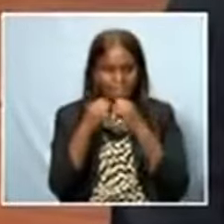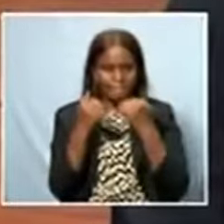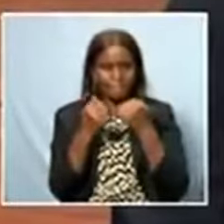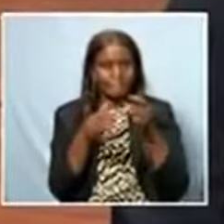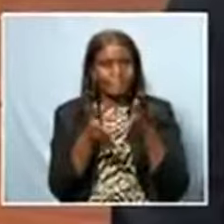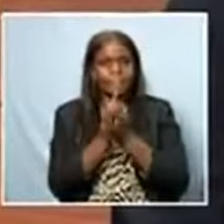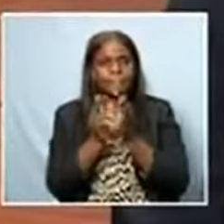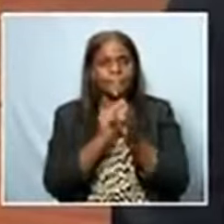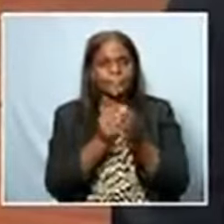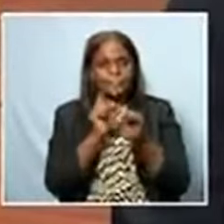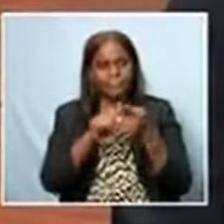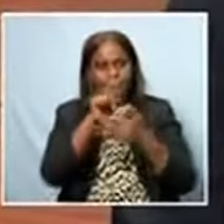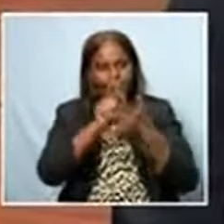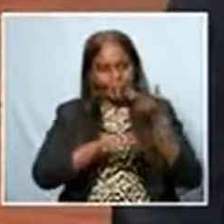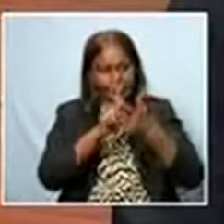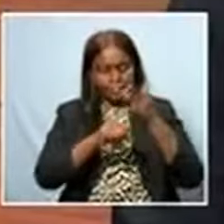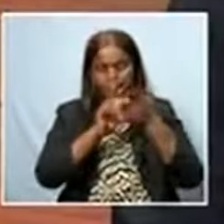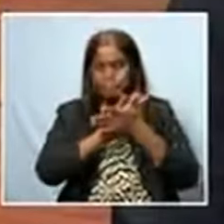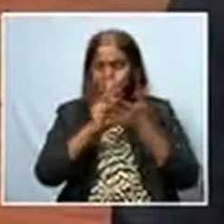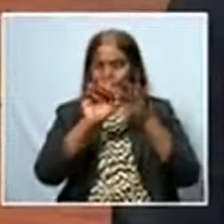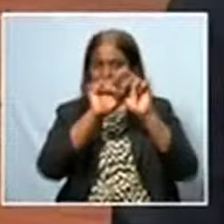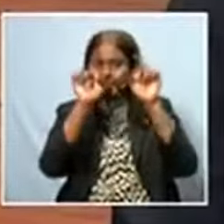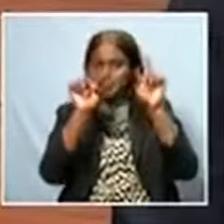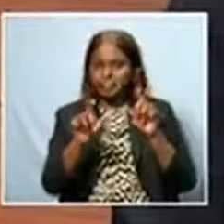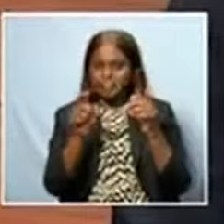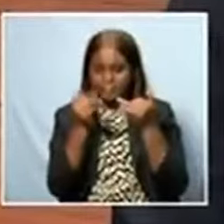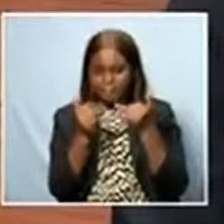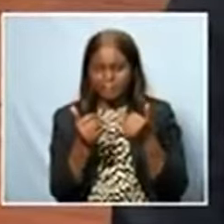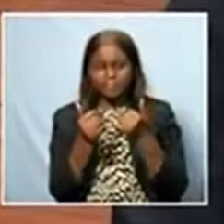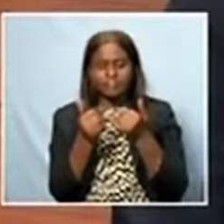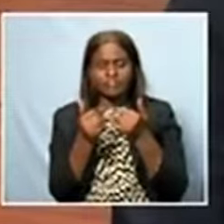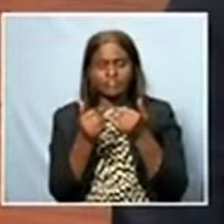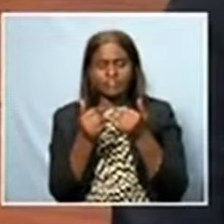get these tax credit certificates. Now,